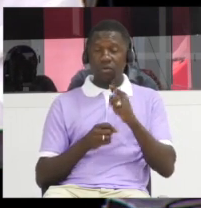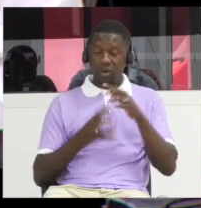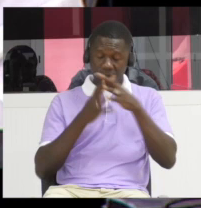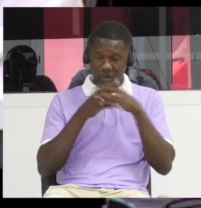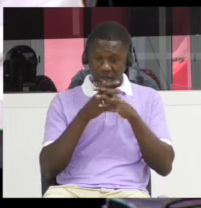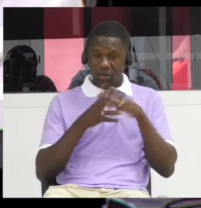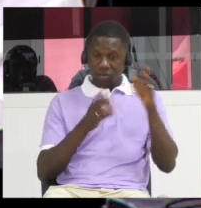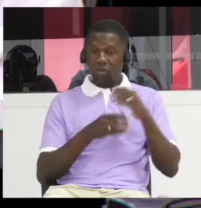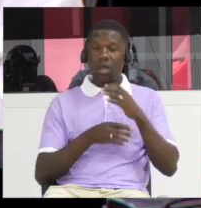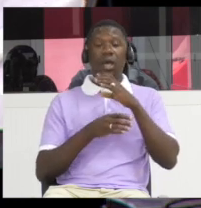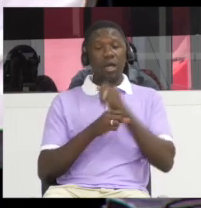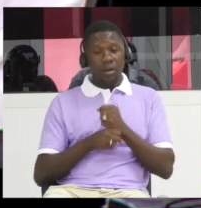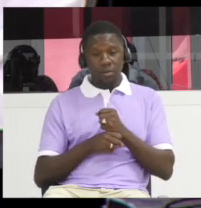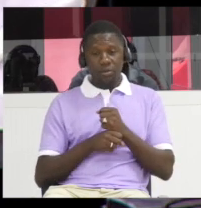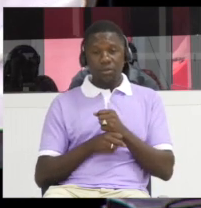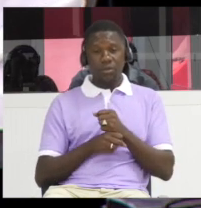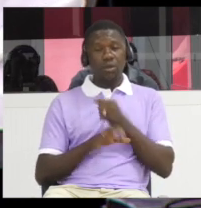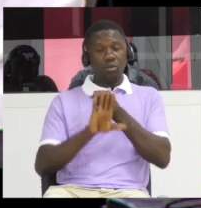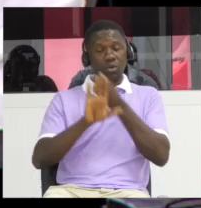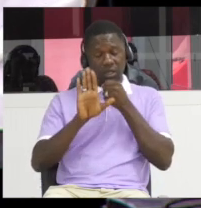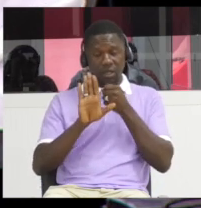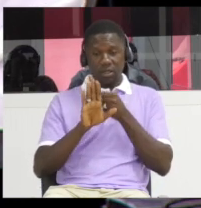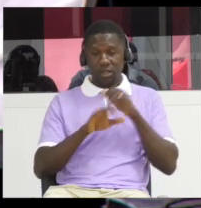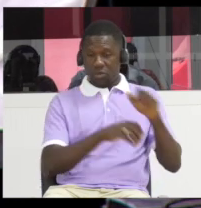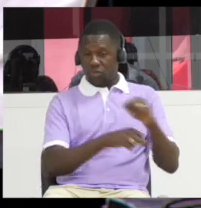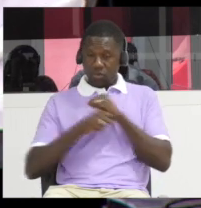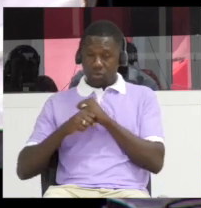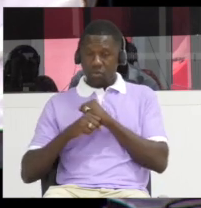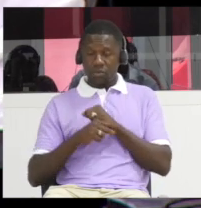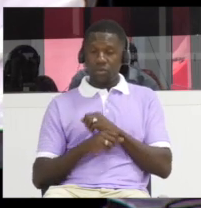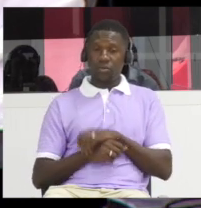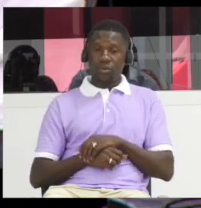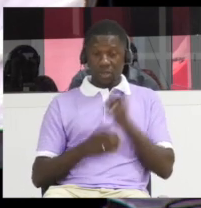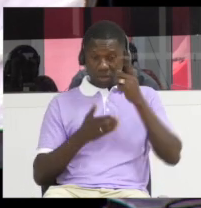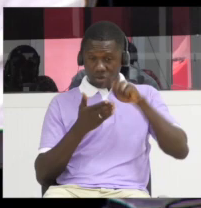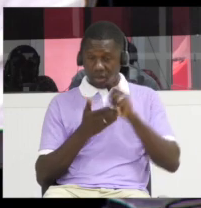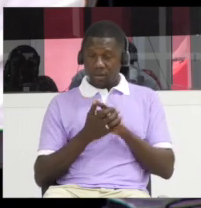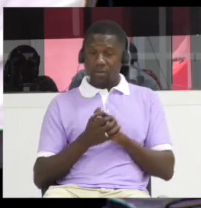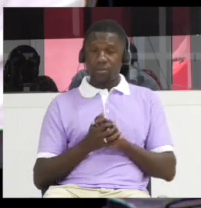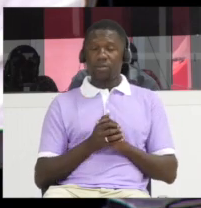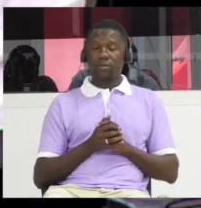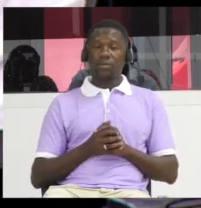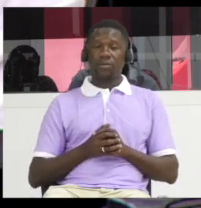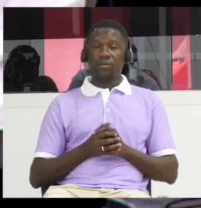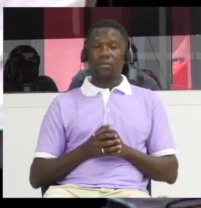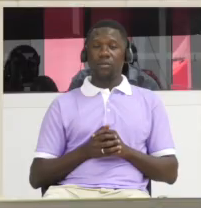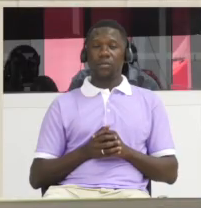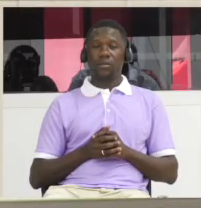then. Correct? Well, the ambassador said he had to contact Washington. He cannot